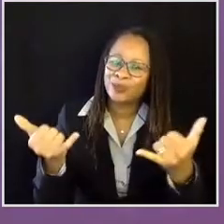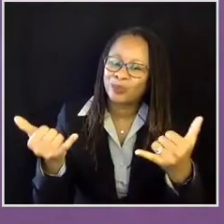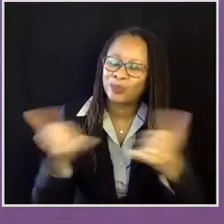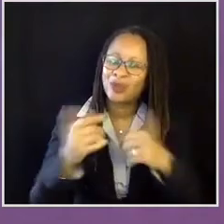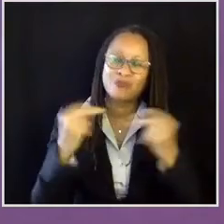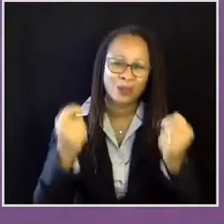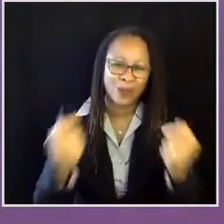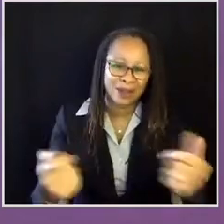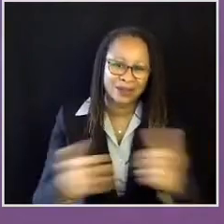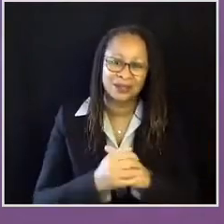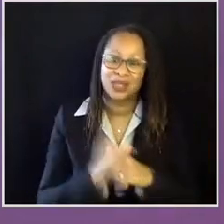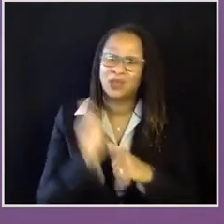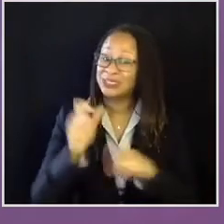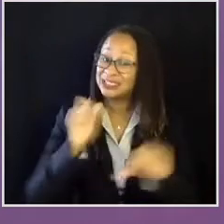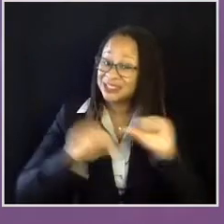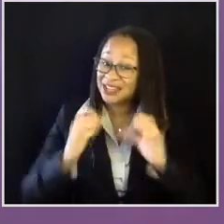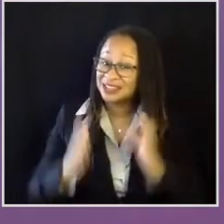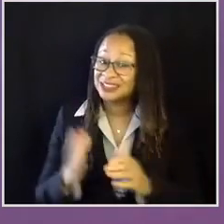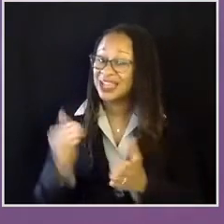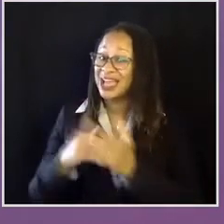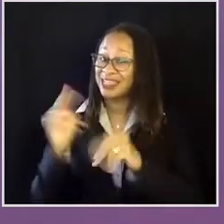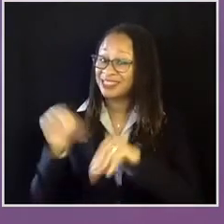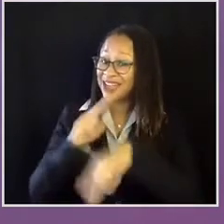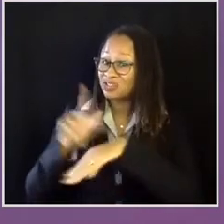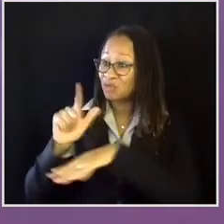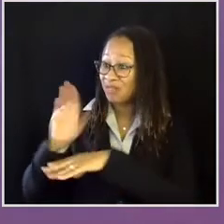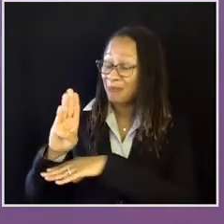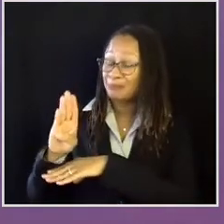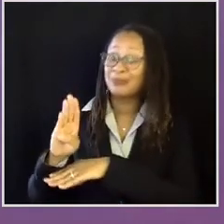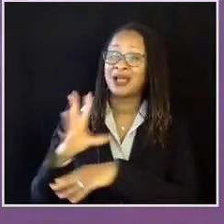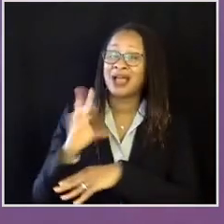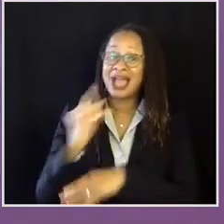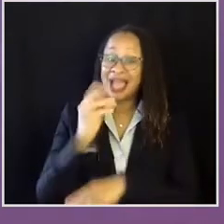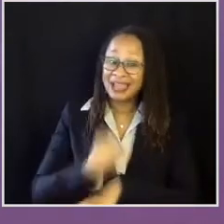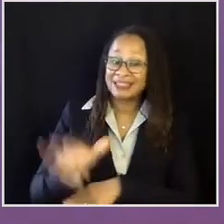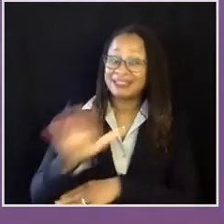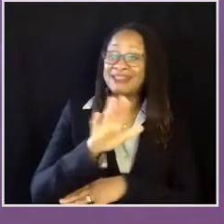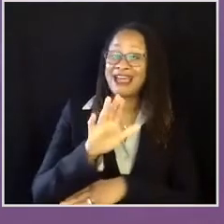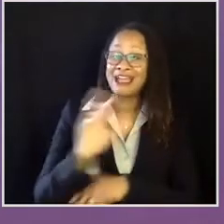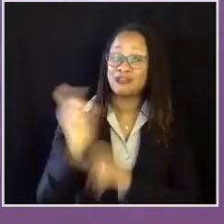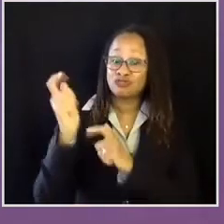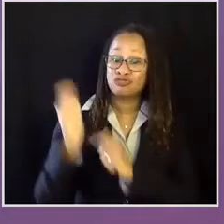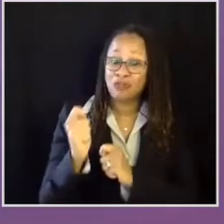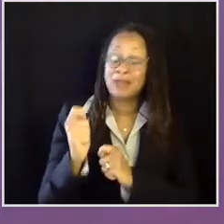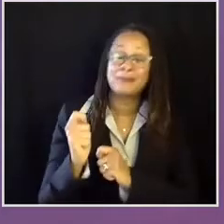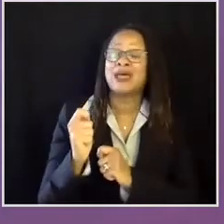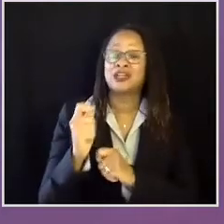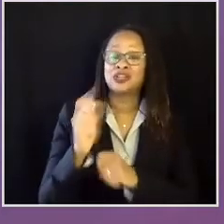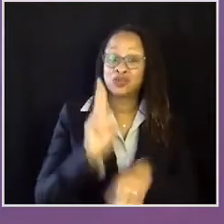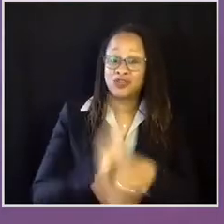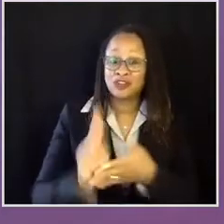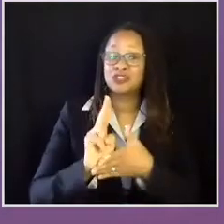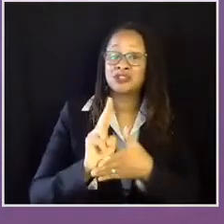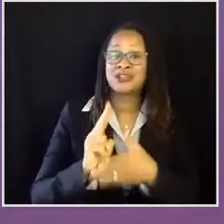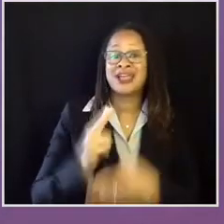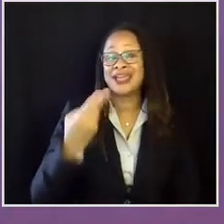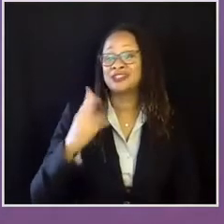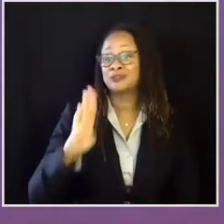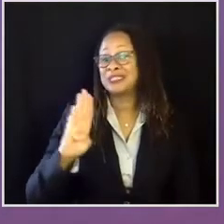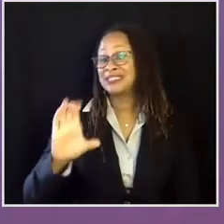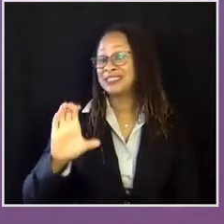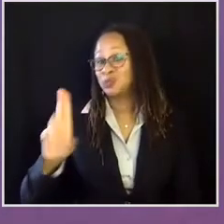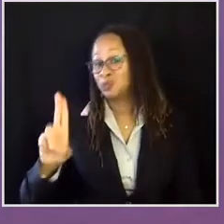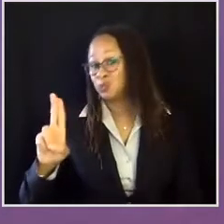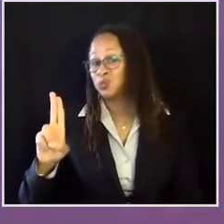We'll need scientists at the national labs and land-grant universities, historic black colleges and universities, to improve